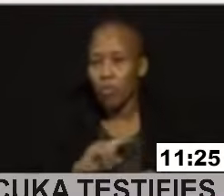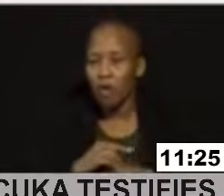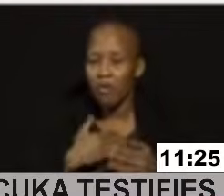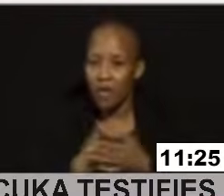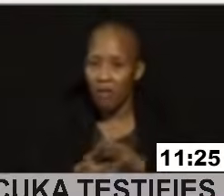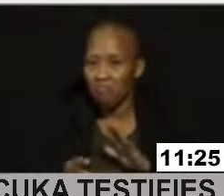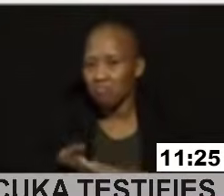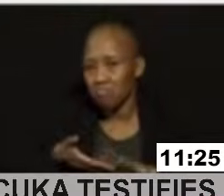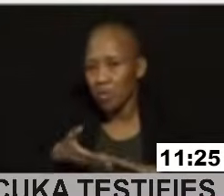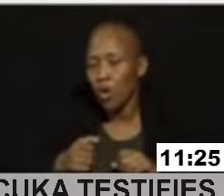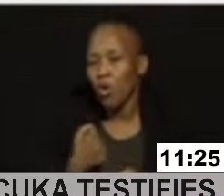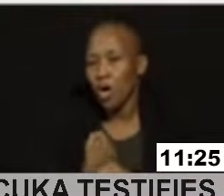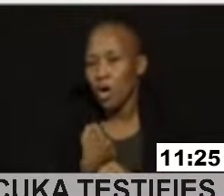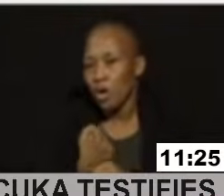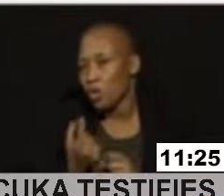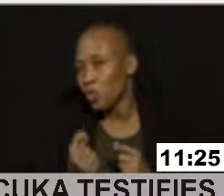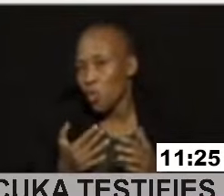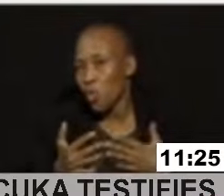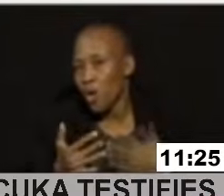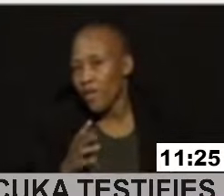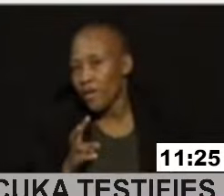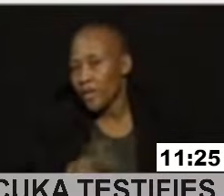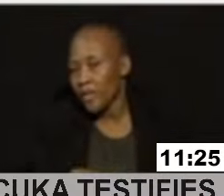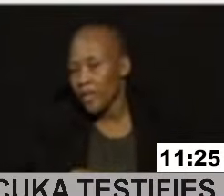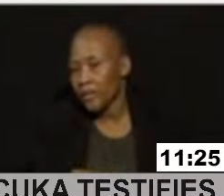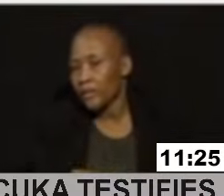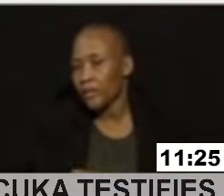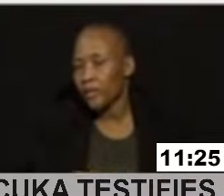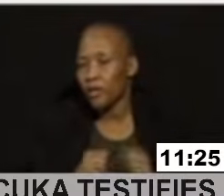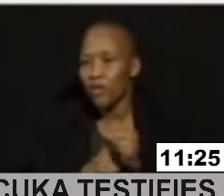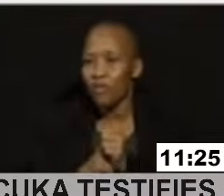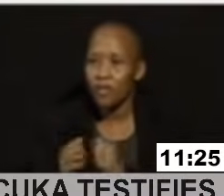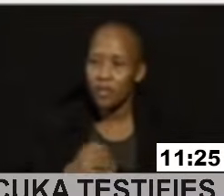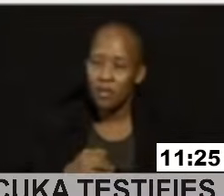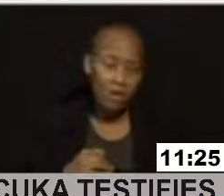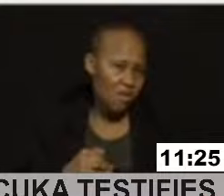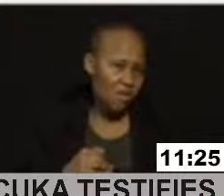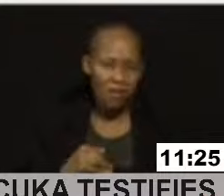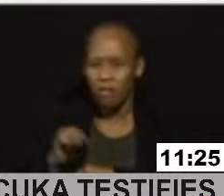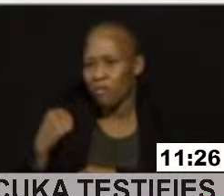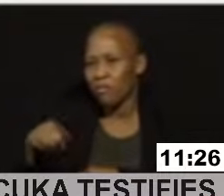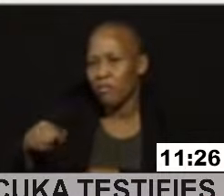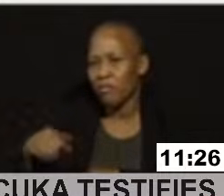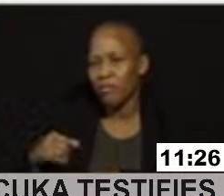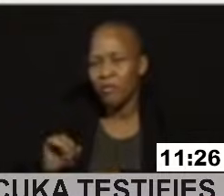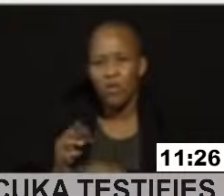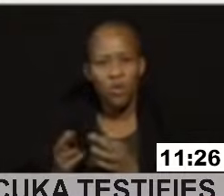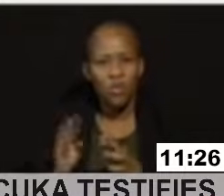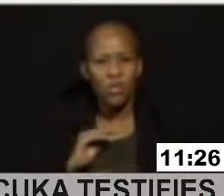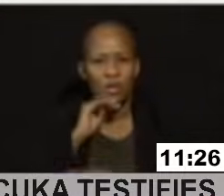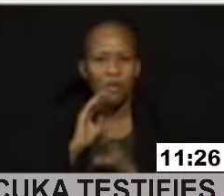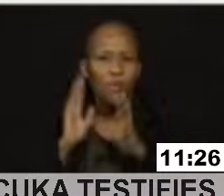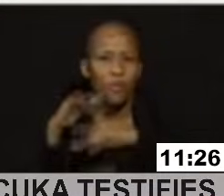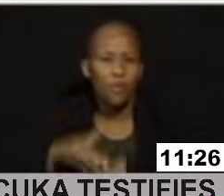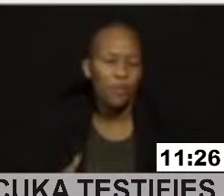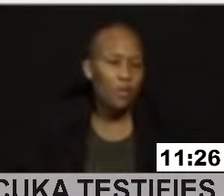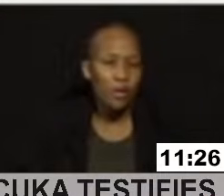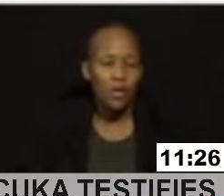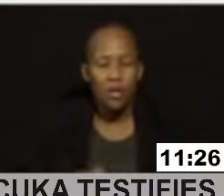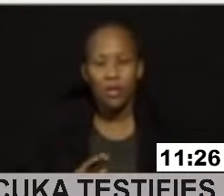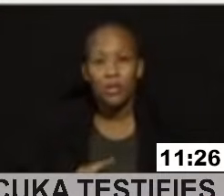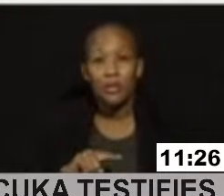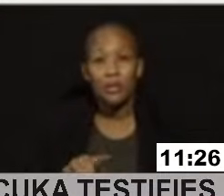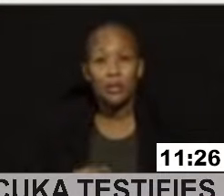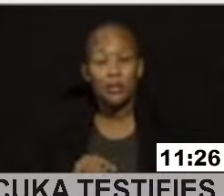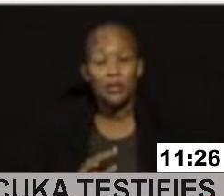office? No, we didn't. We didn't have enough resources, even up to the time I